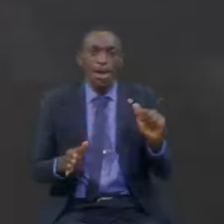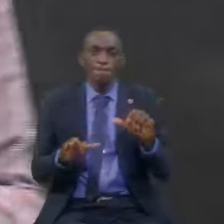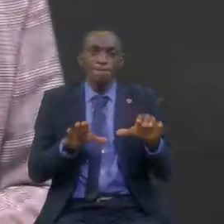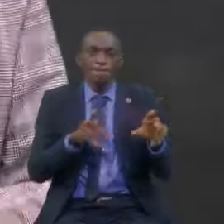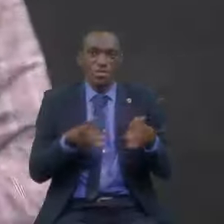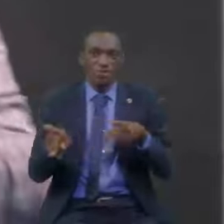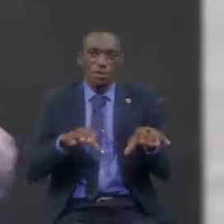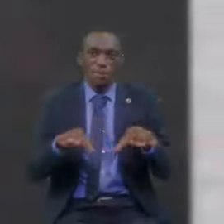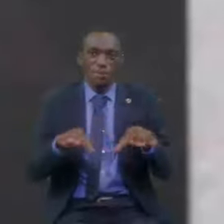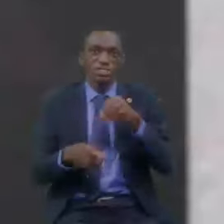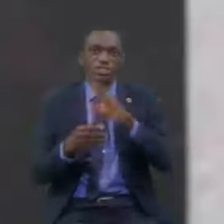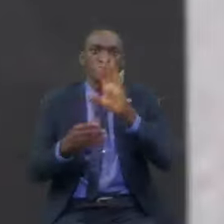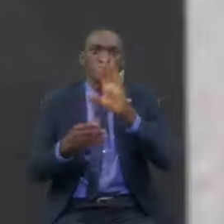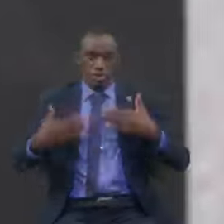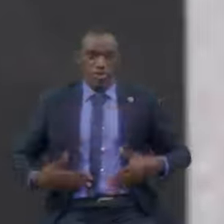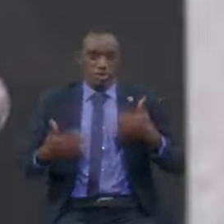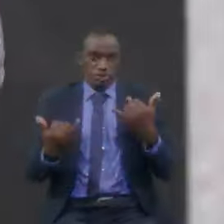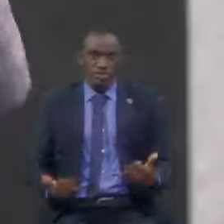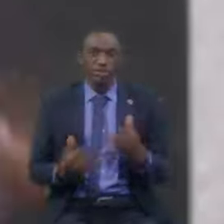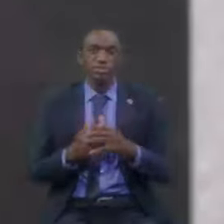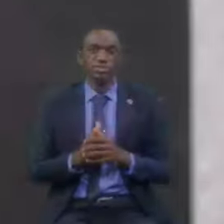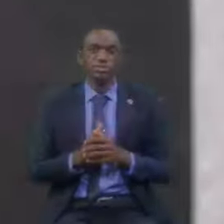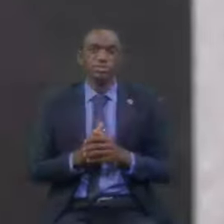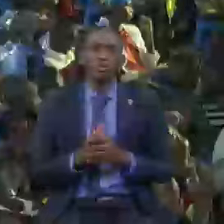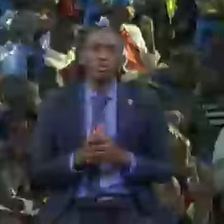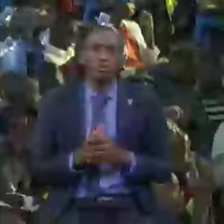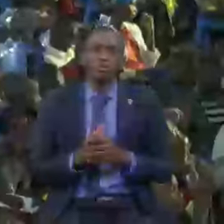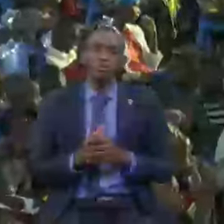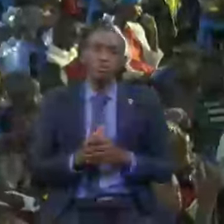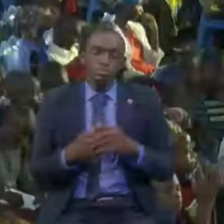tonight. Pain, it will take away.